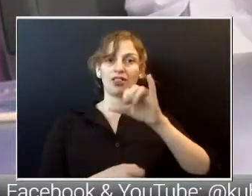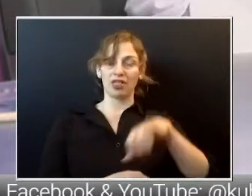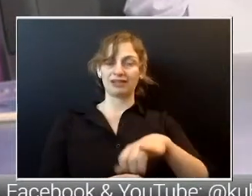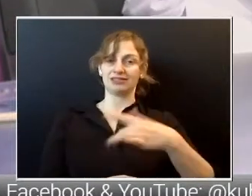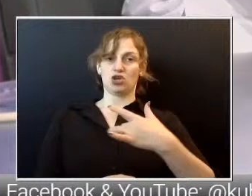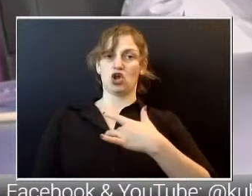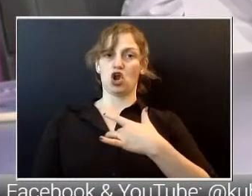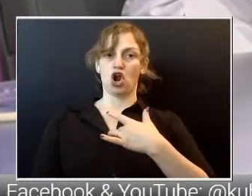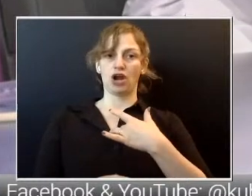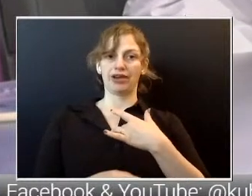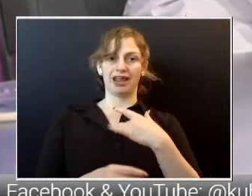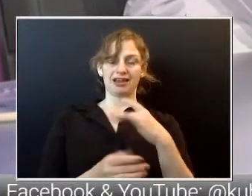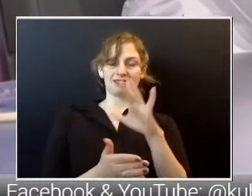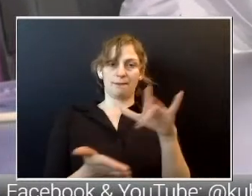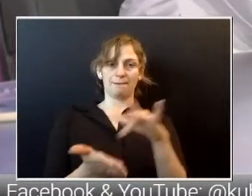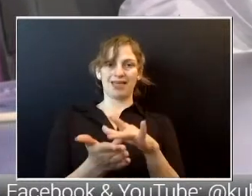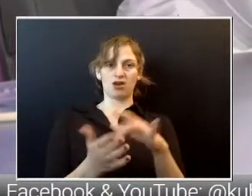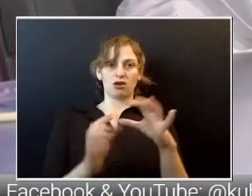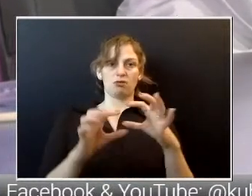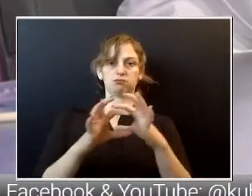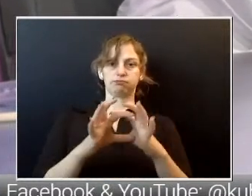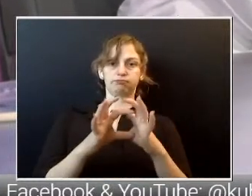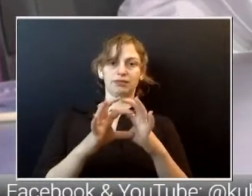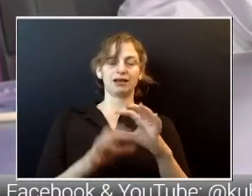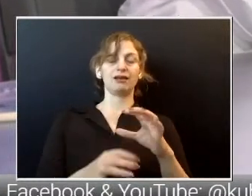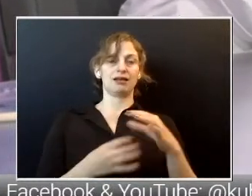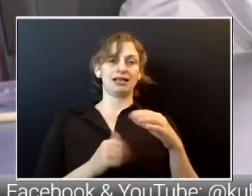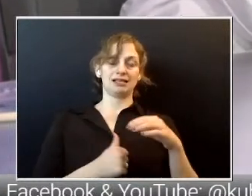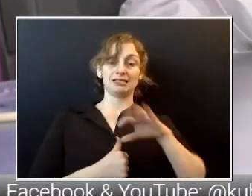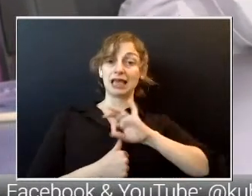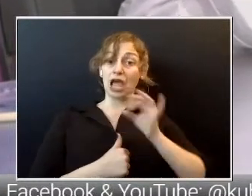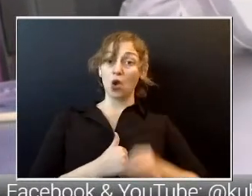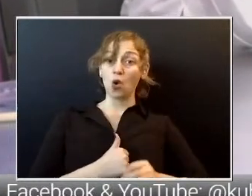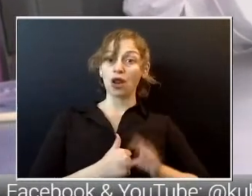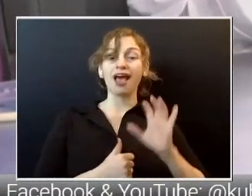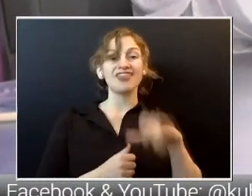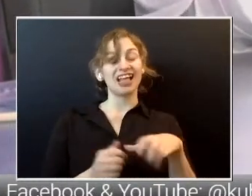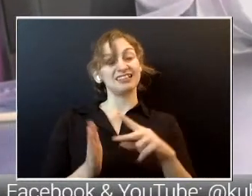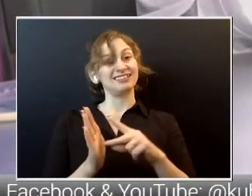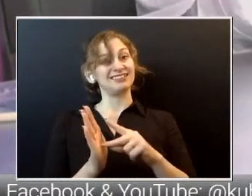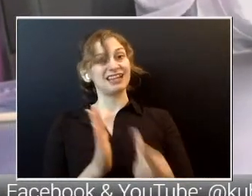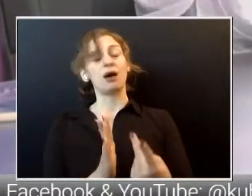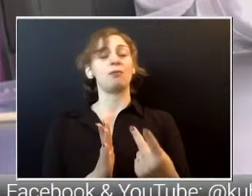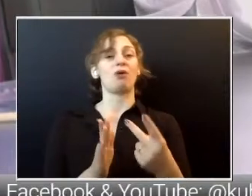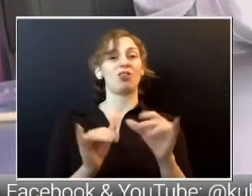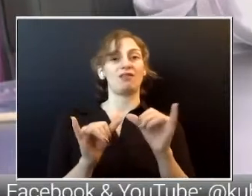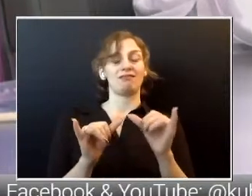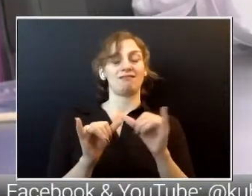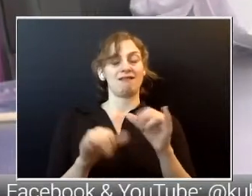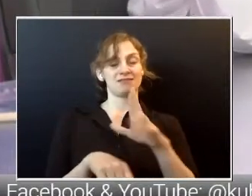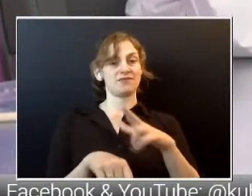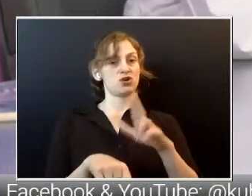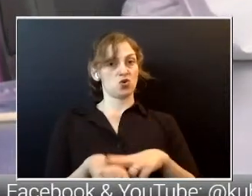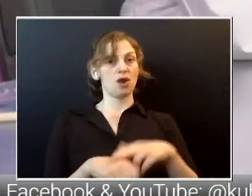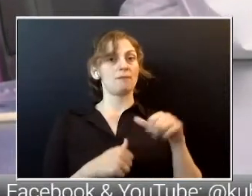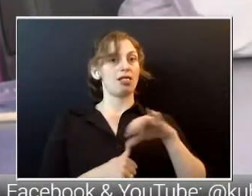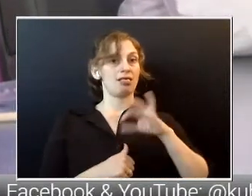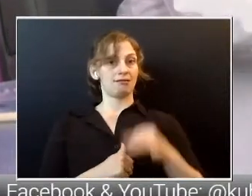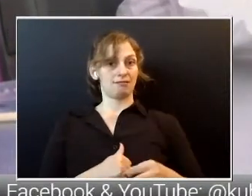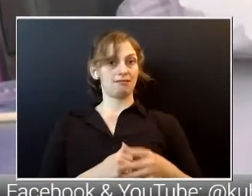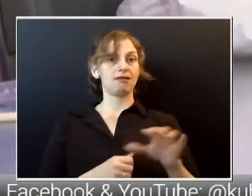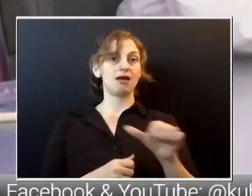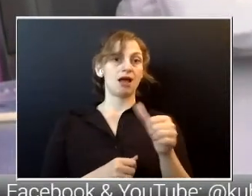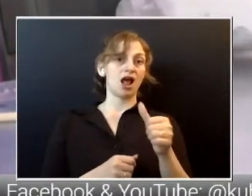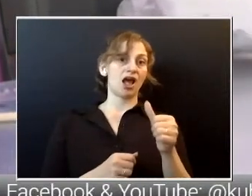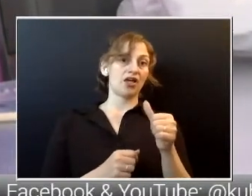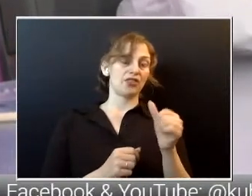and that's a lot. That's twice as big as a normal aorta. Oh, wow. And all these other tubes are just connections to the heart-lung machine that we